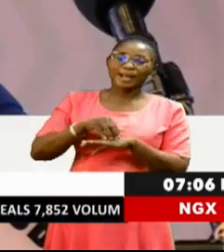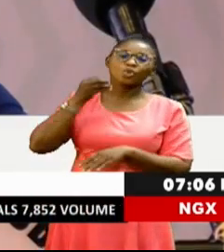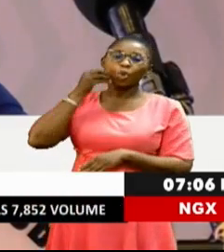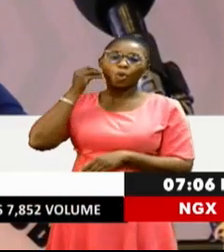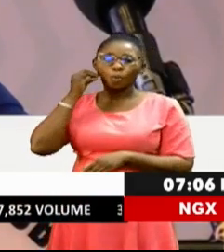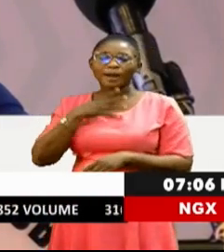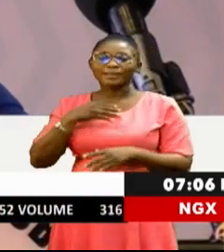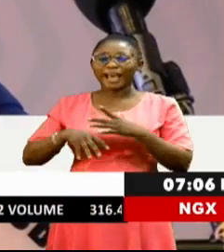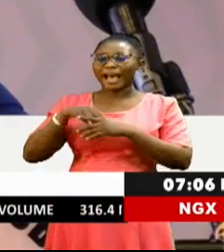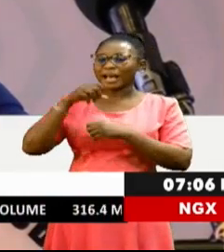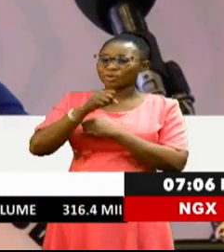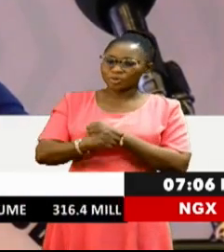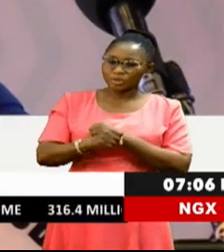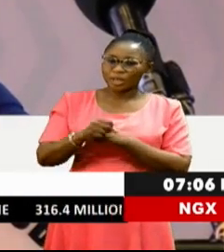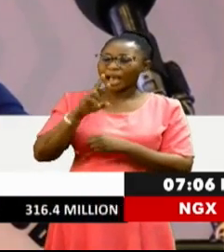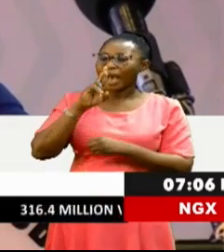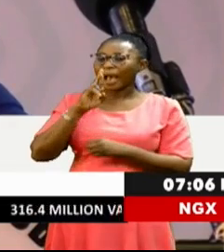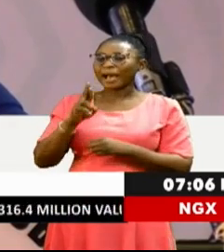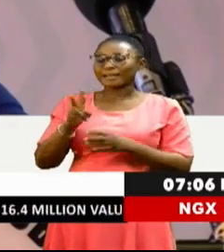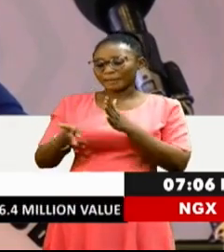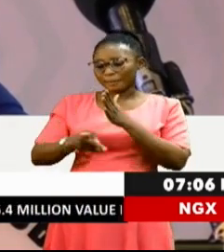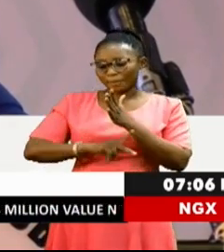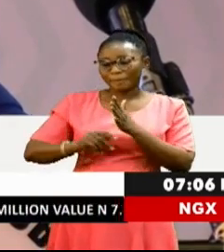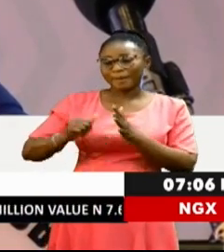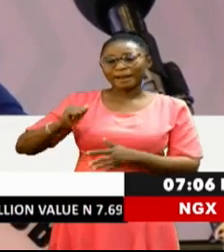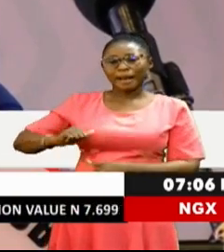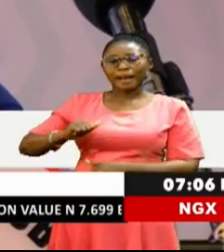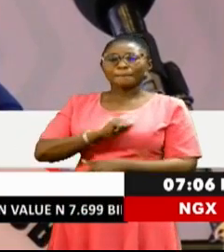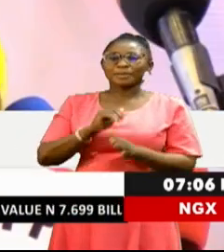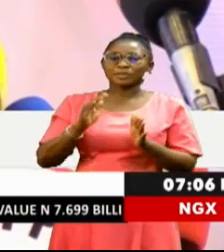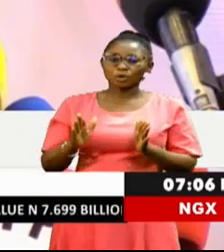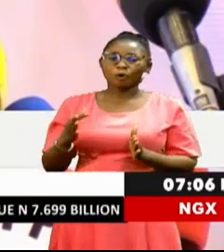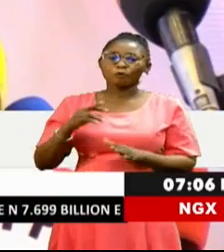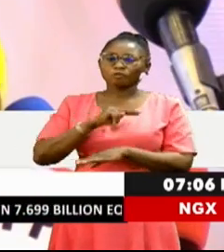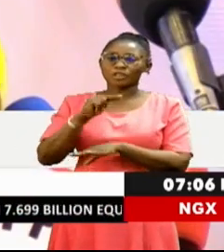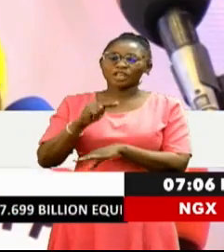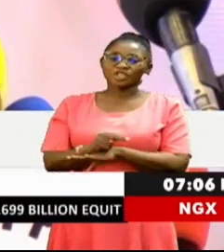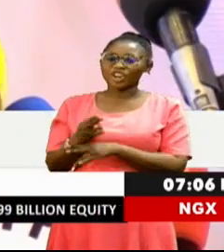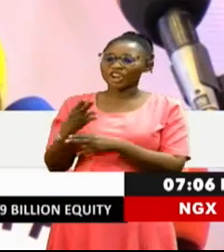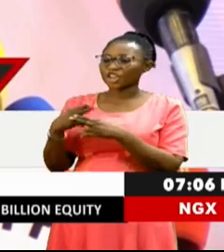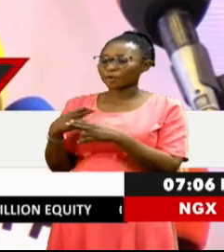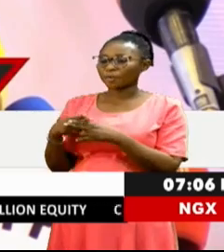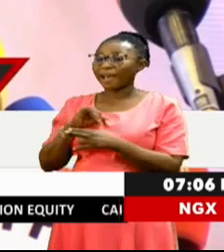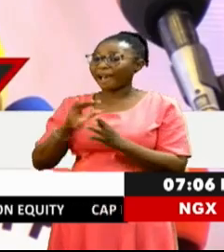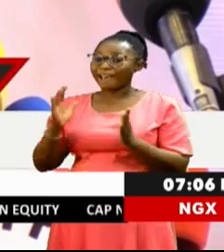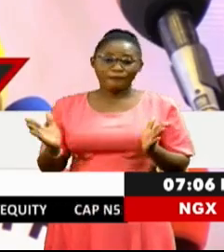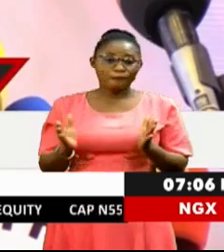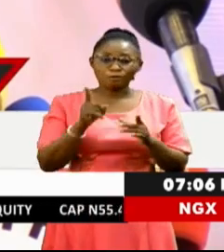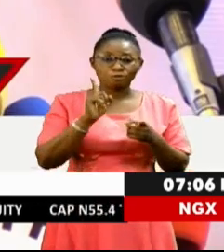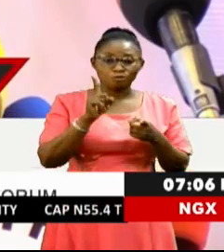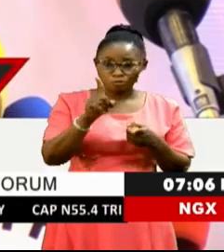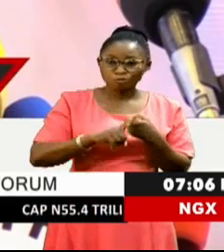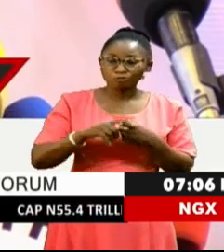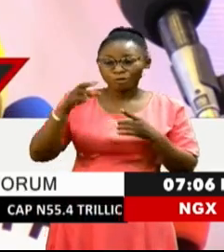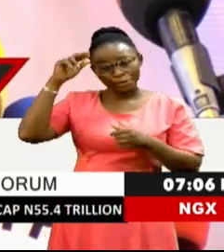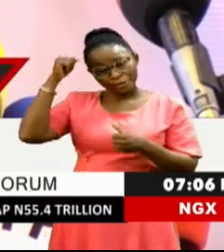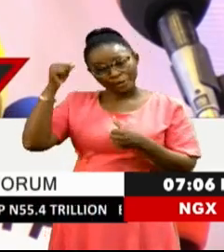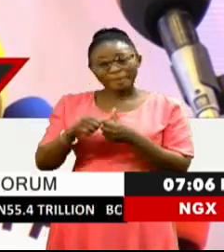diaspora, are the primary ambassadors of our national brand. I urge you to remember that the future of our